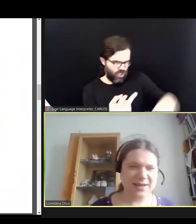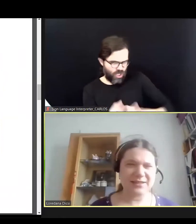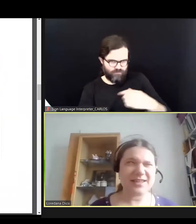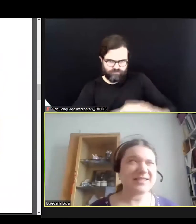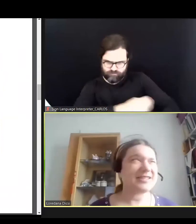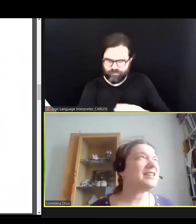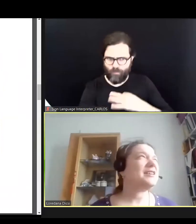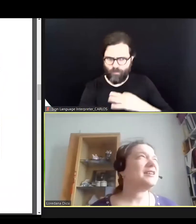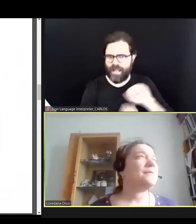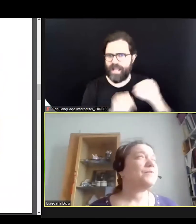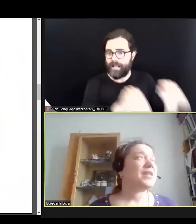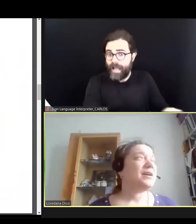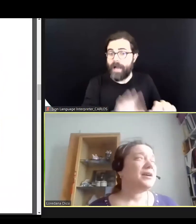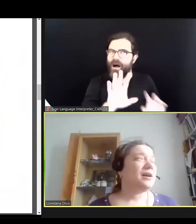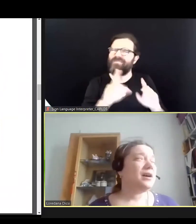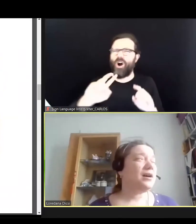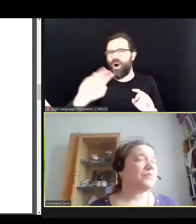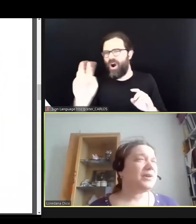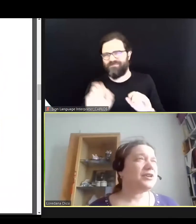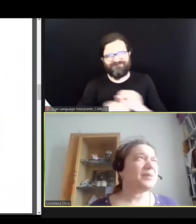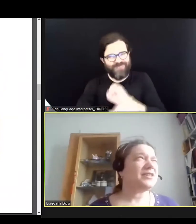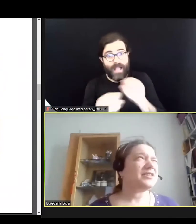Braille, that autistic